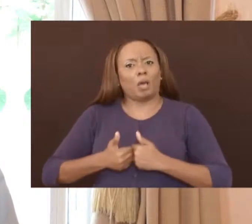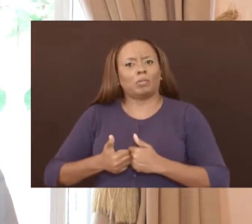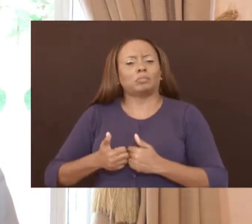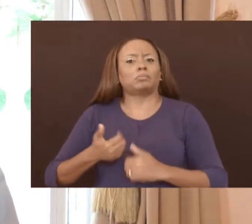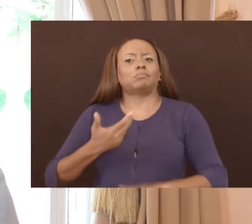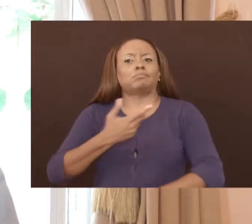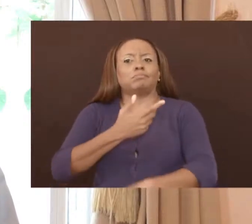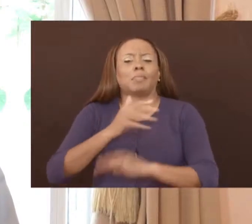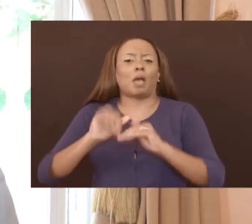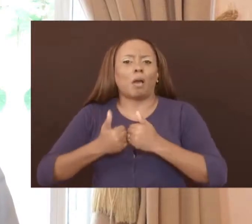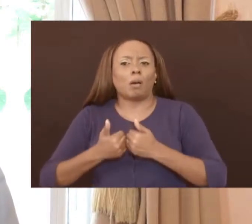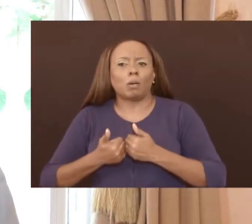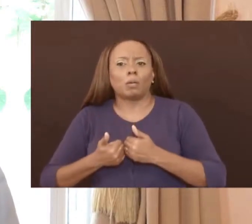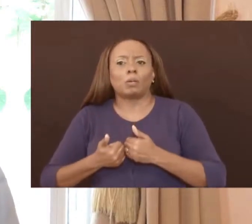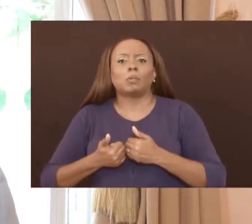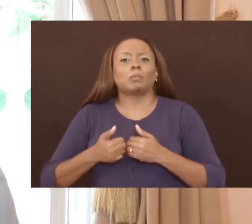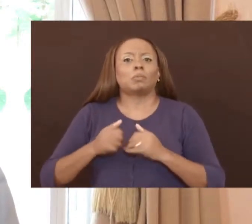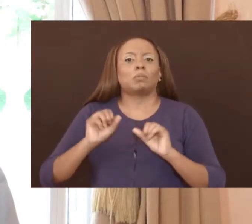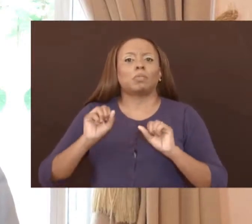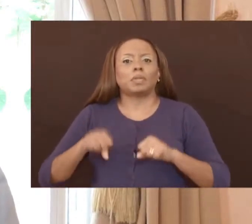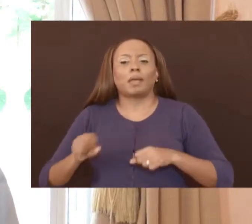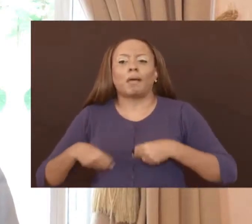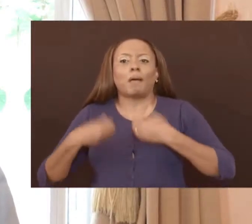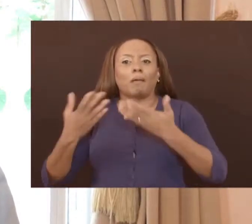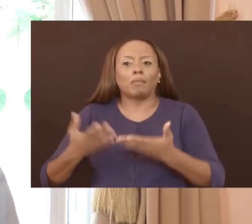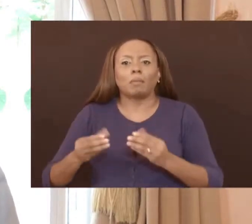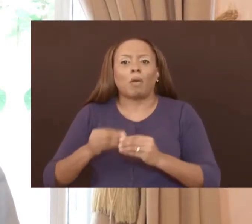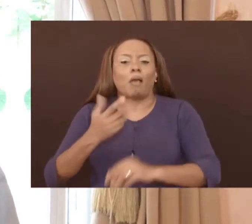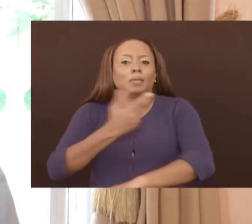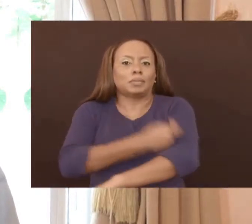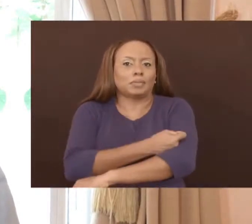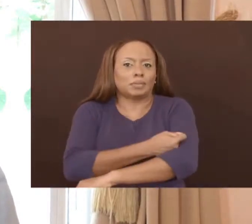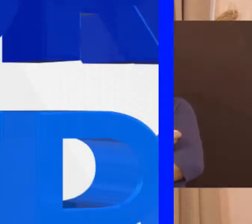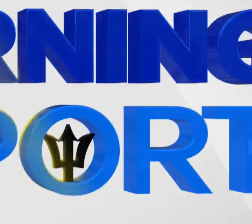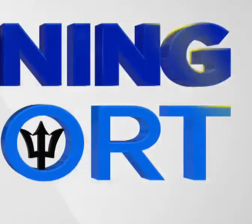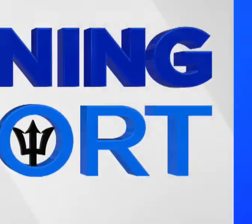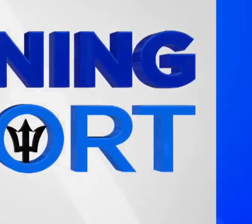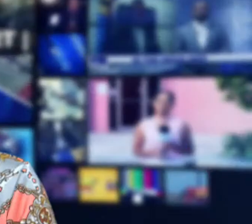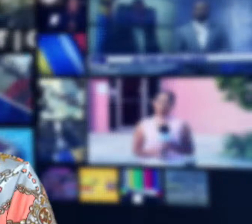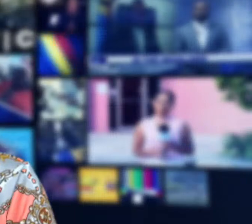we deliver, and I look forward to that meeting this evening.